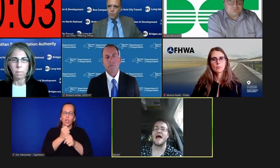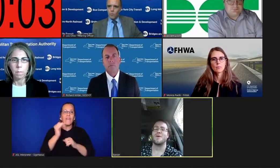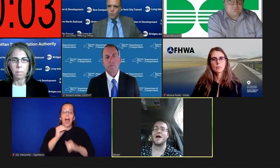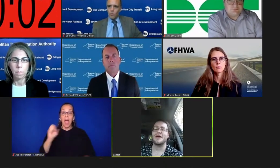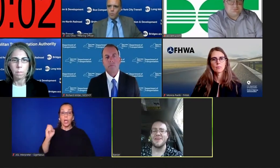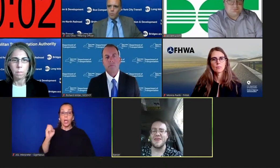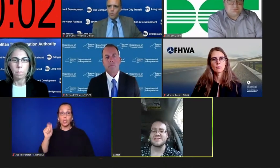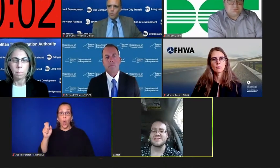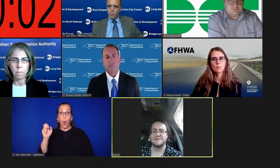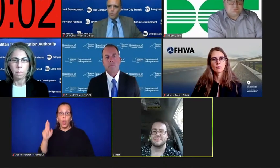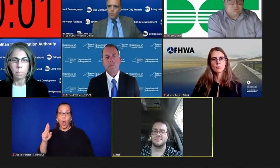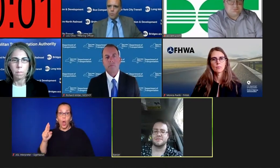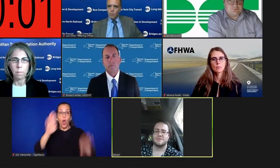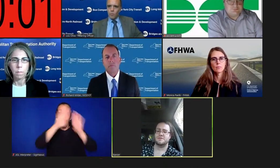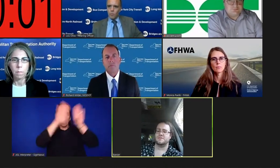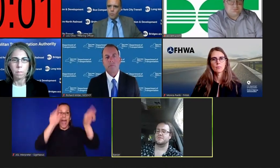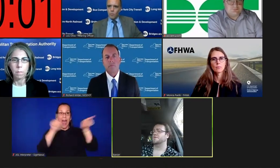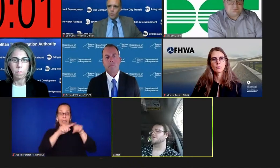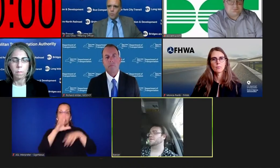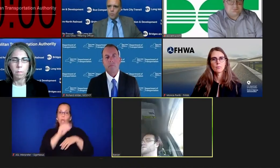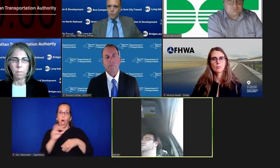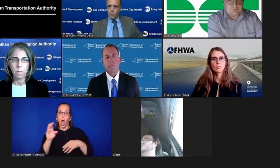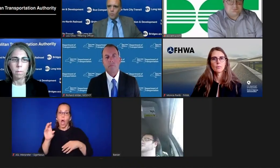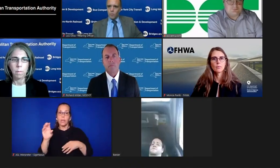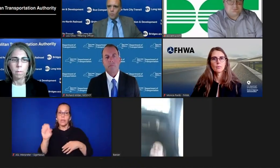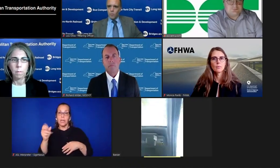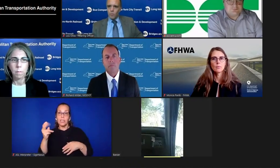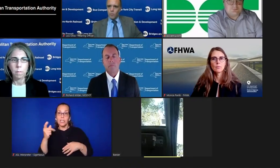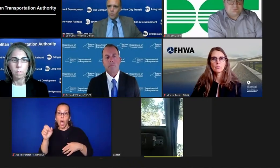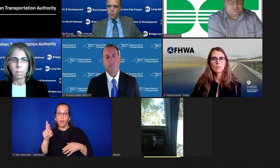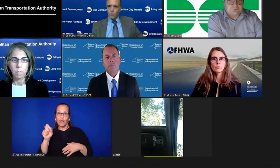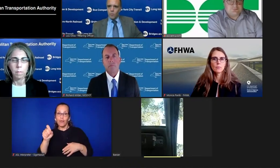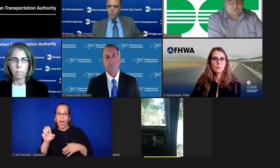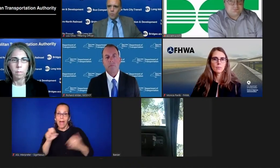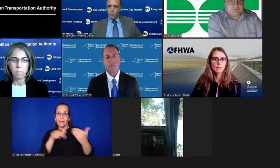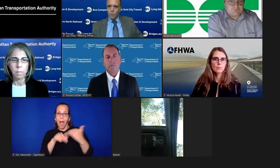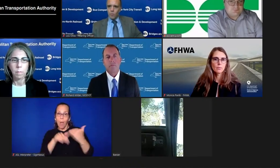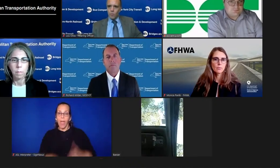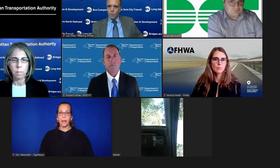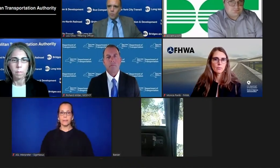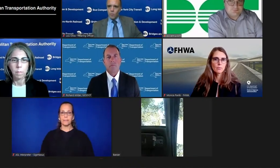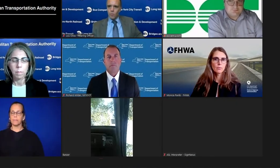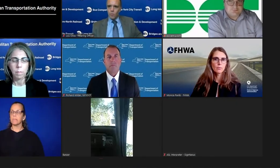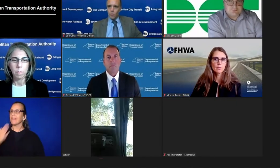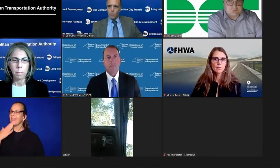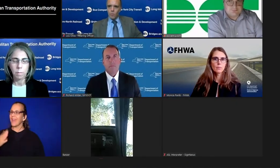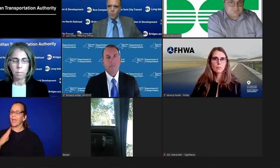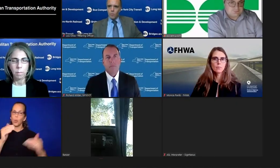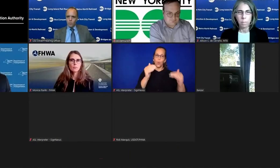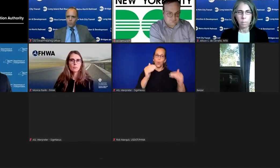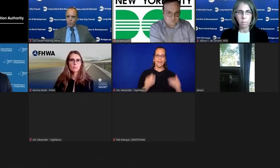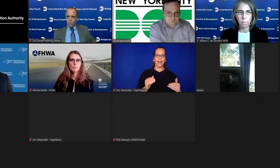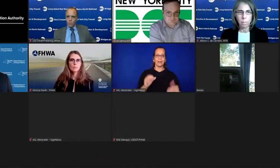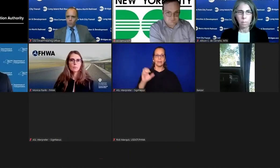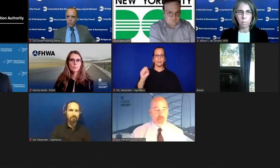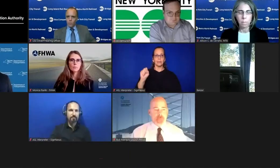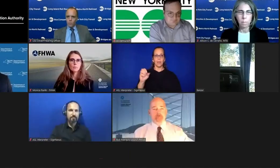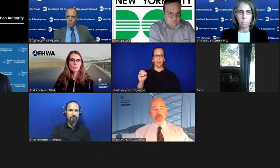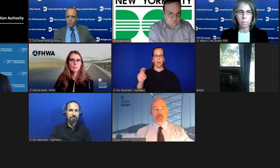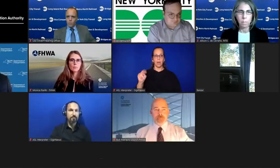Sunrise Highway thanks thank you our next speaker is sonal